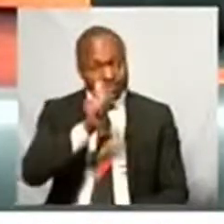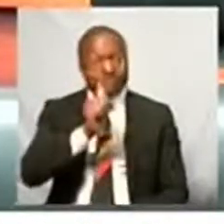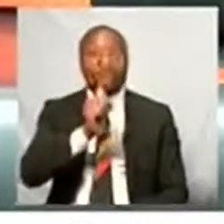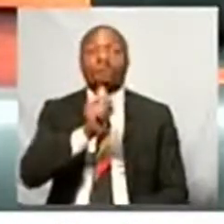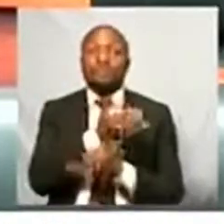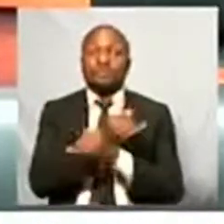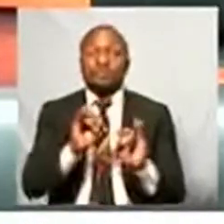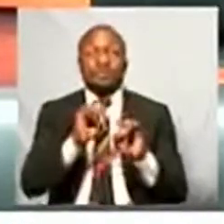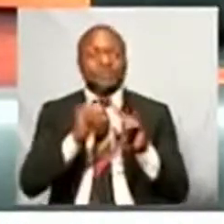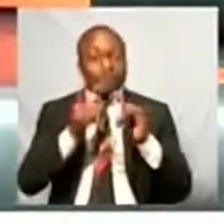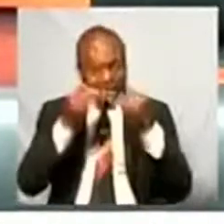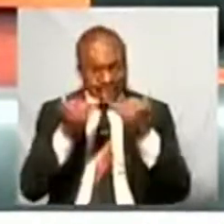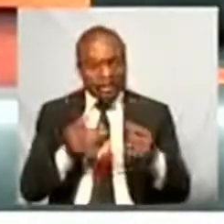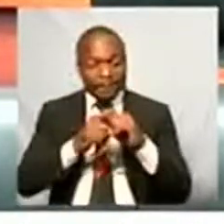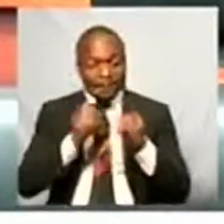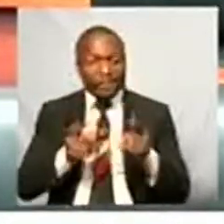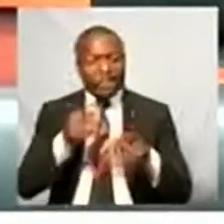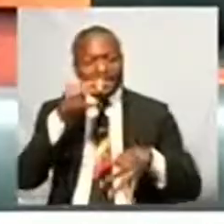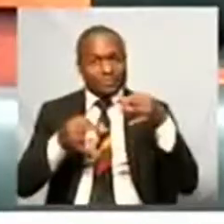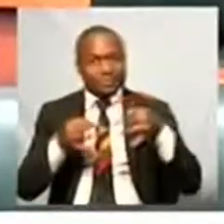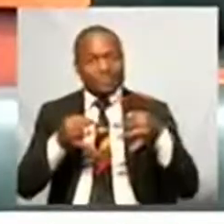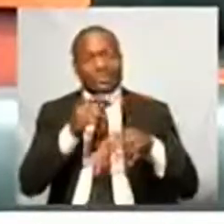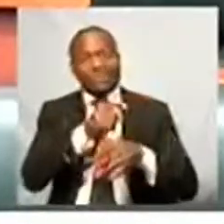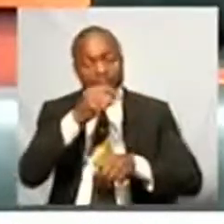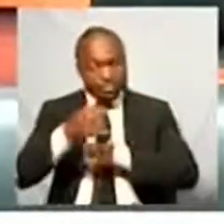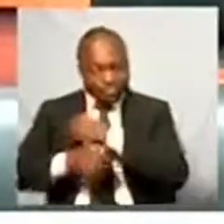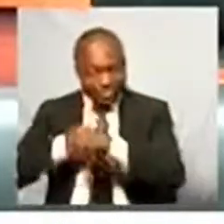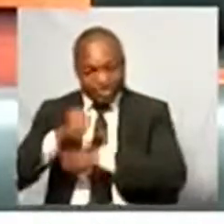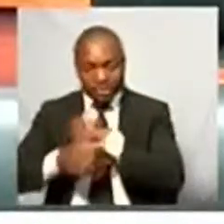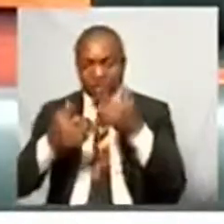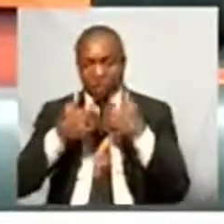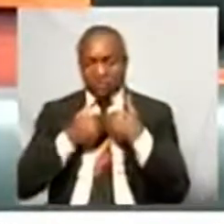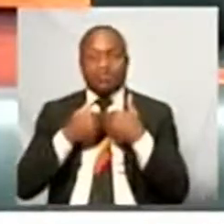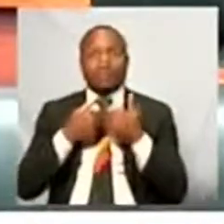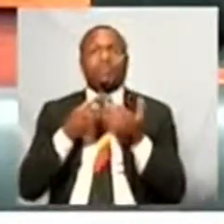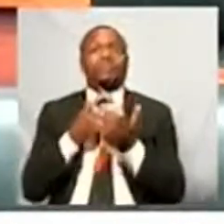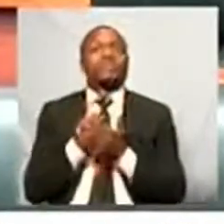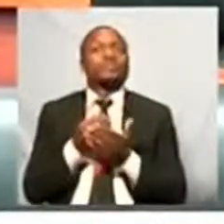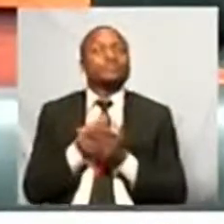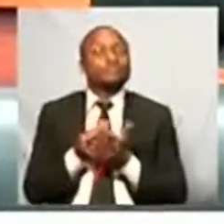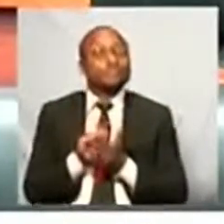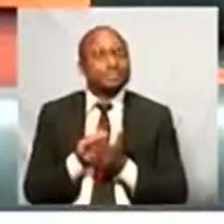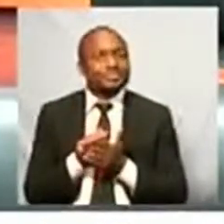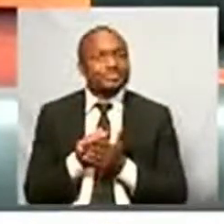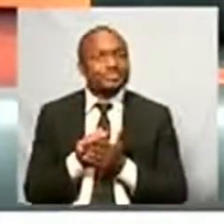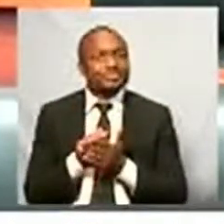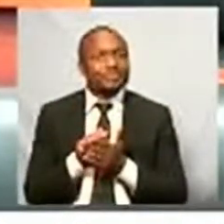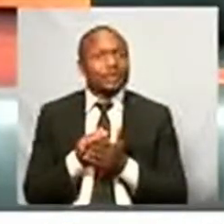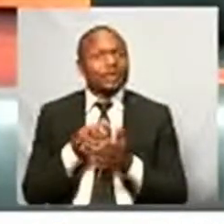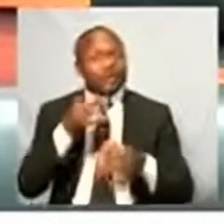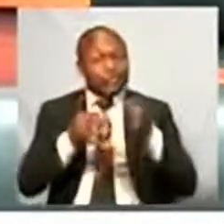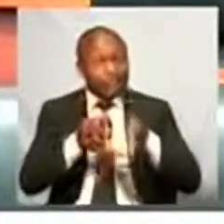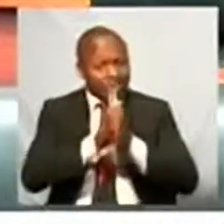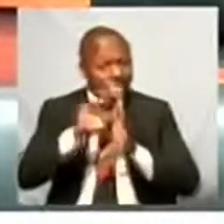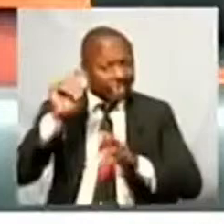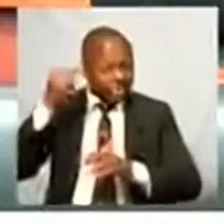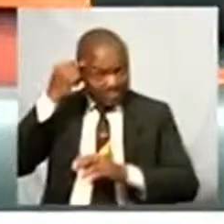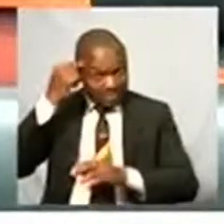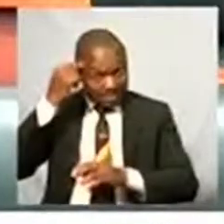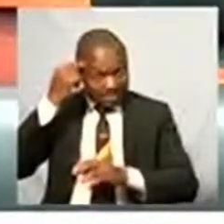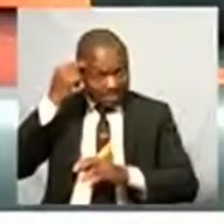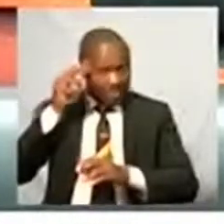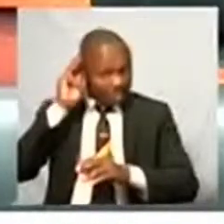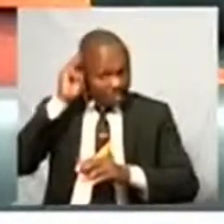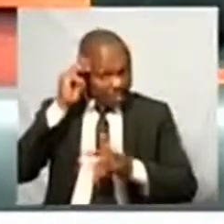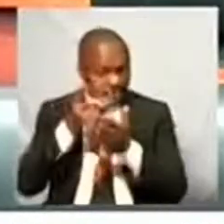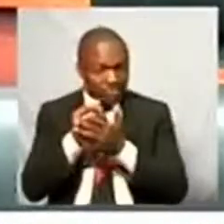But Madam Speaker, if they can be struggling to have capital base, and when they ask the Treasury, because your